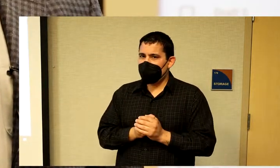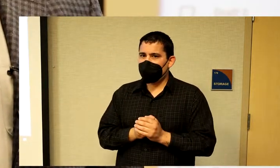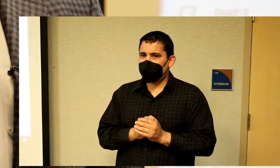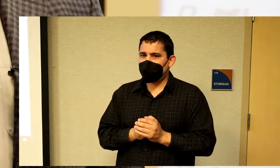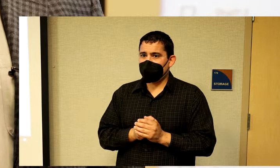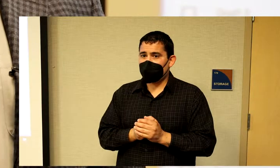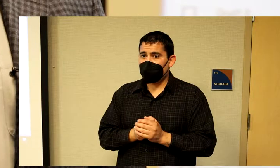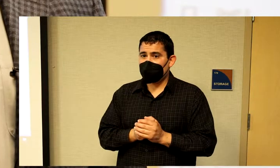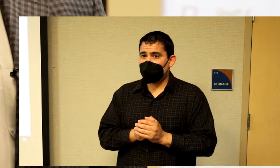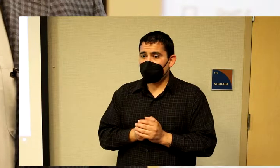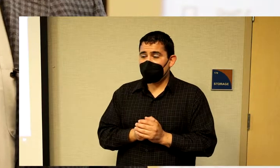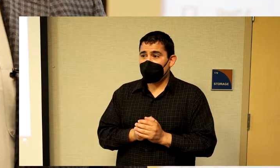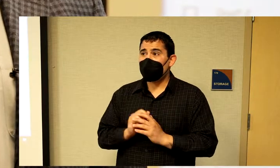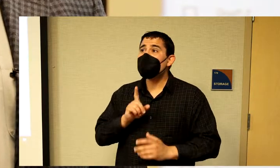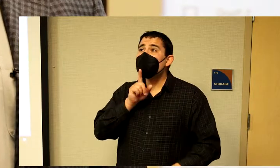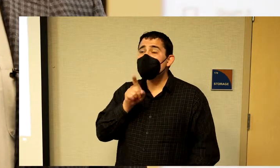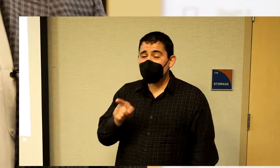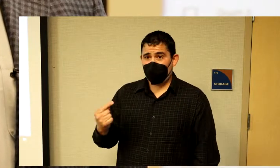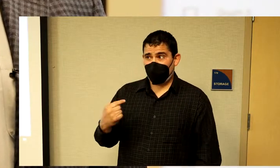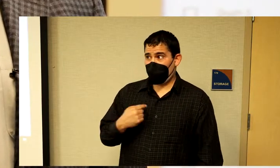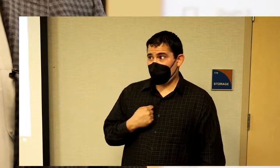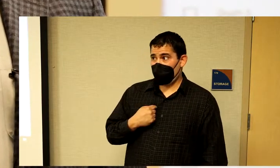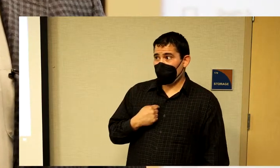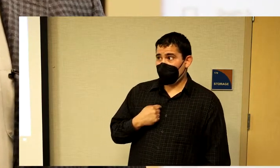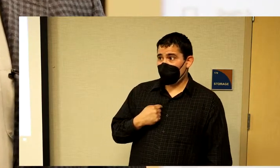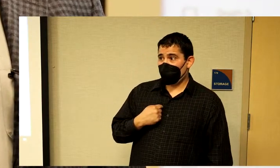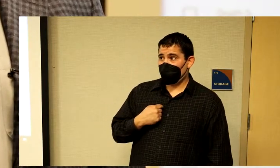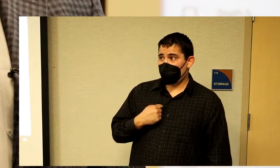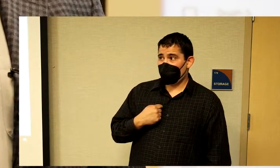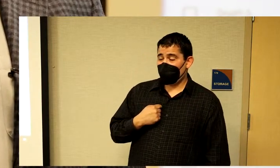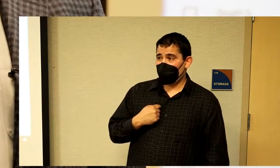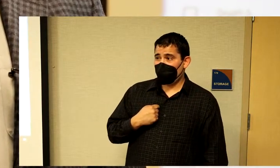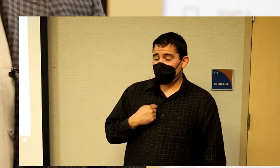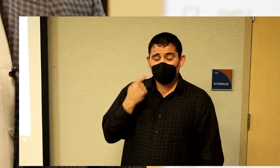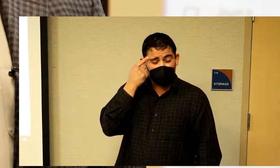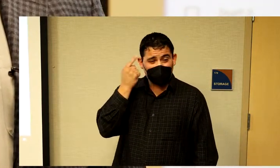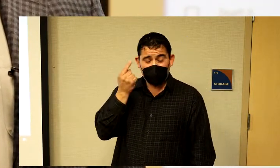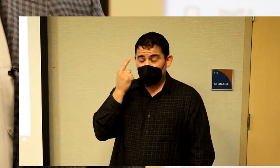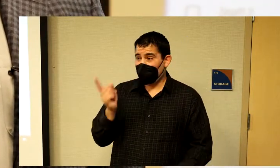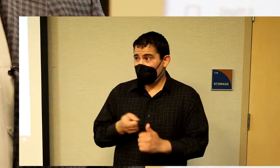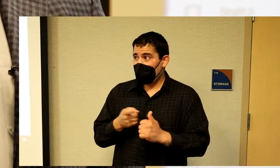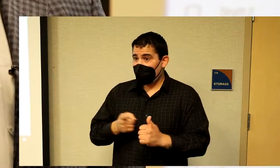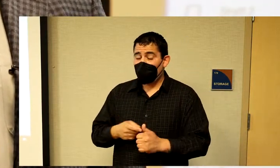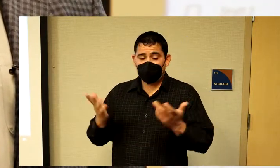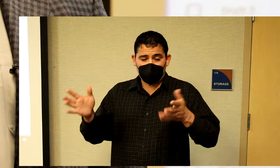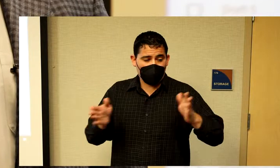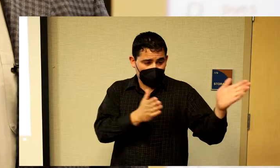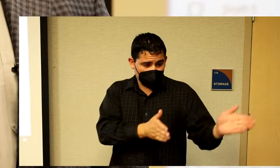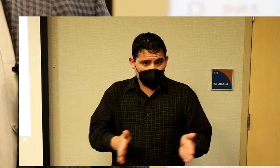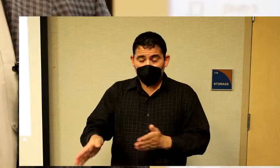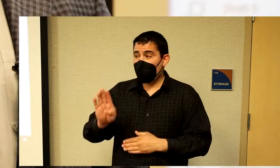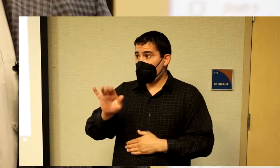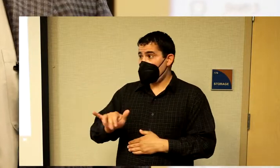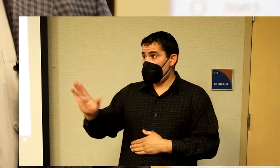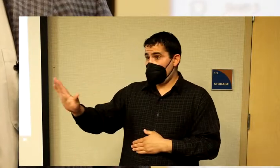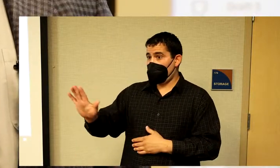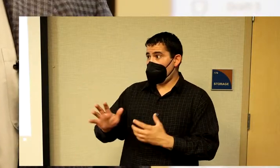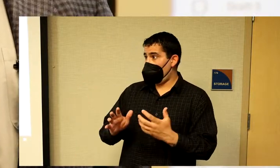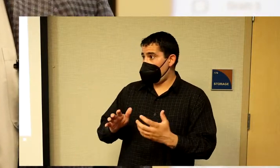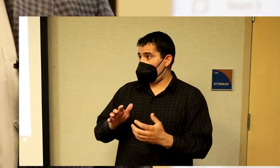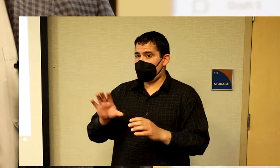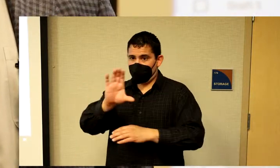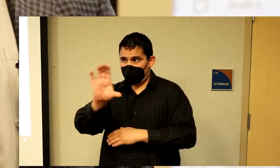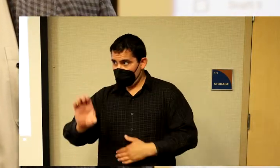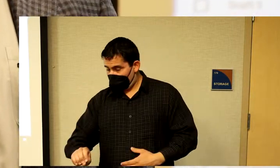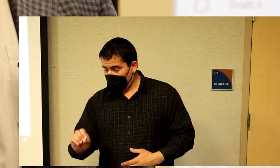my impression is that the maps that have been prepared by your firm and the map that Angel submitted all